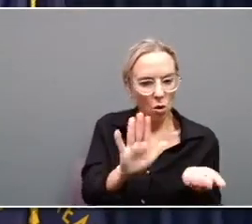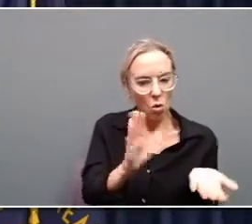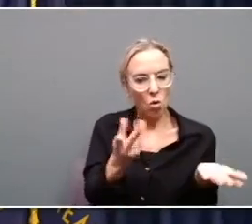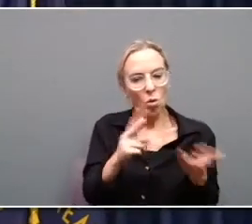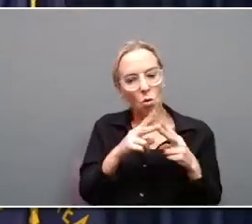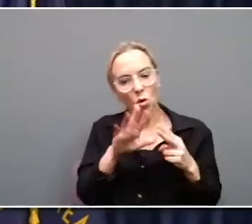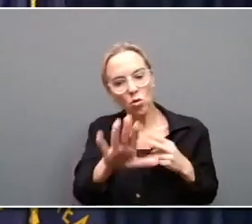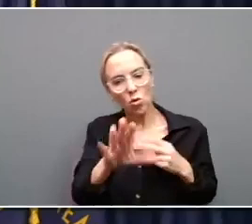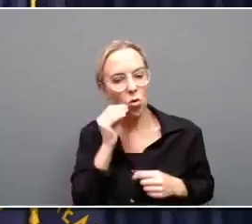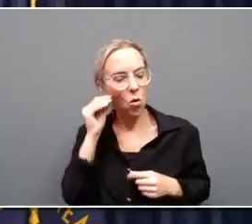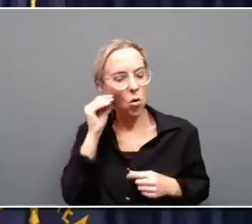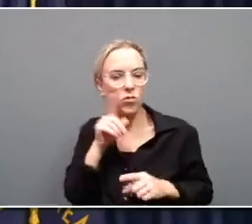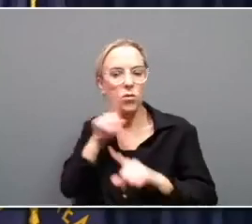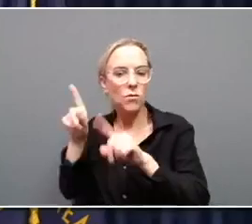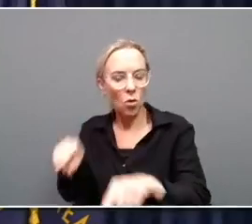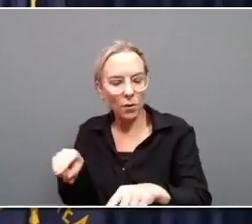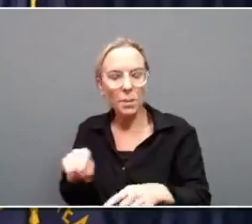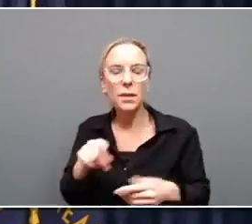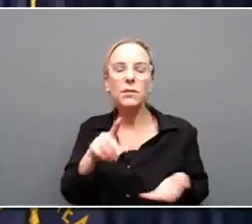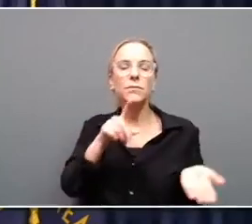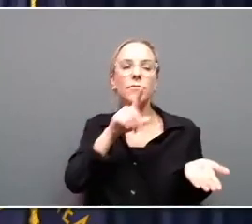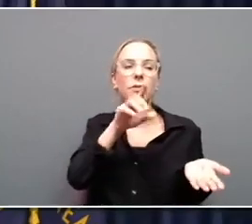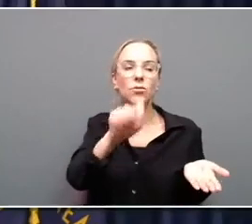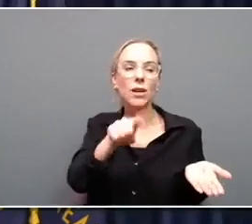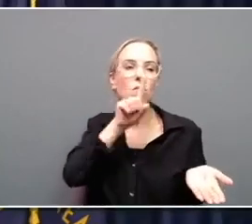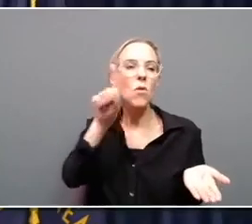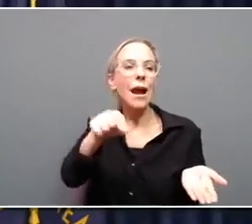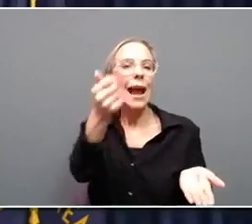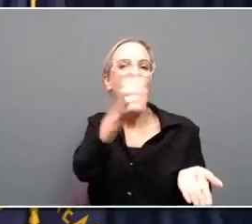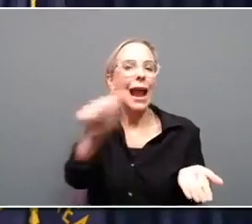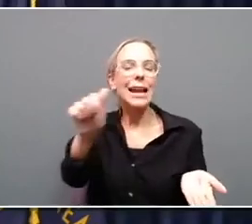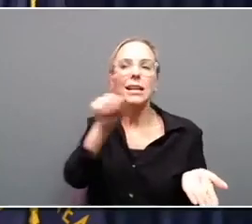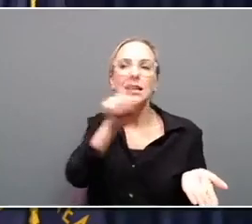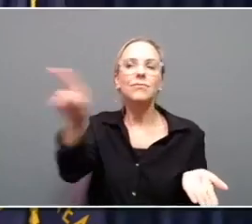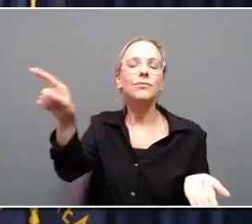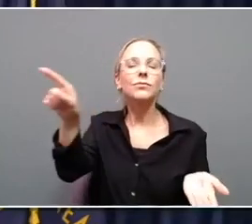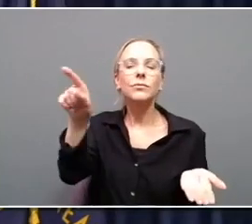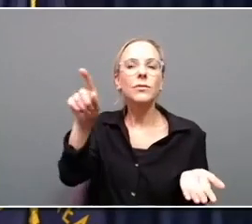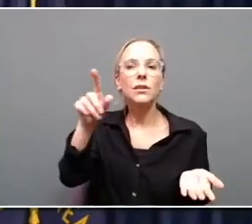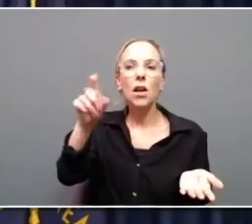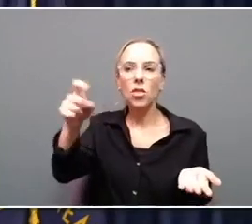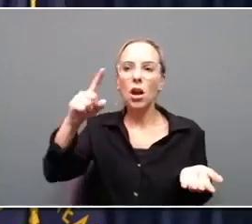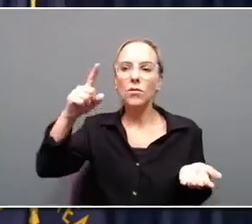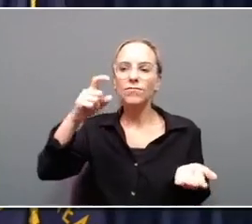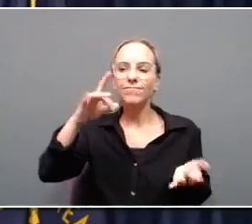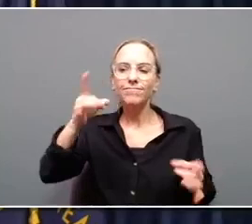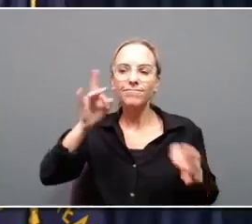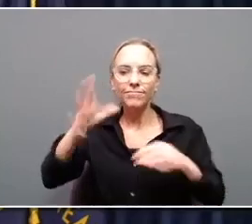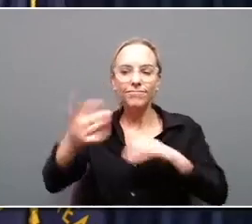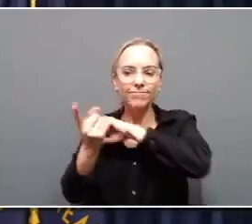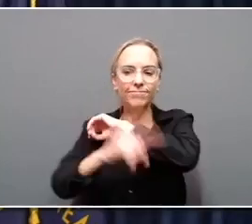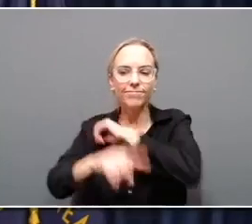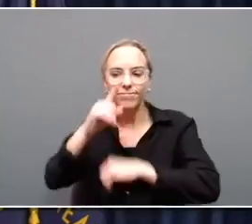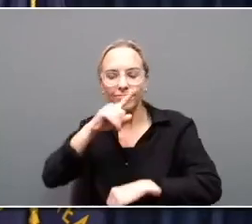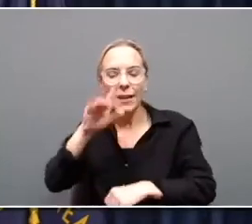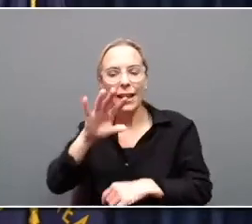by reporting any suspected arson activity to local law enforcement or by calling the arson hotline. That is